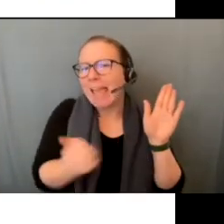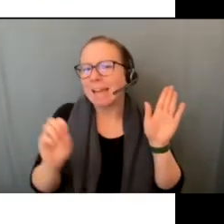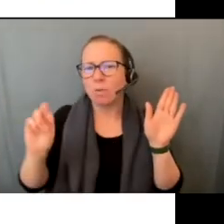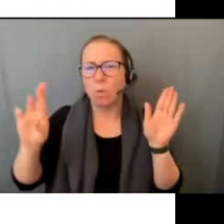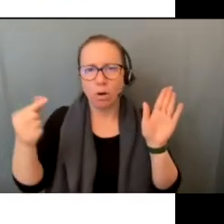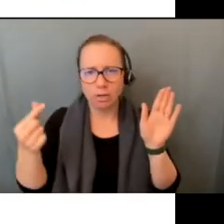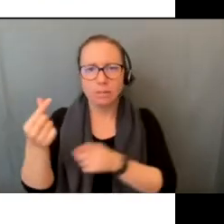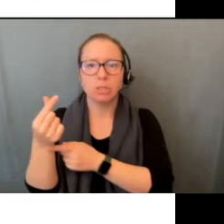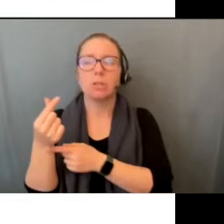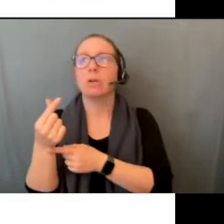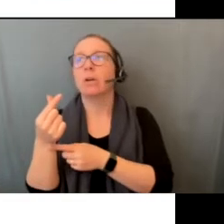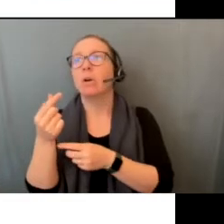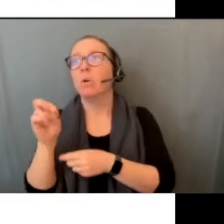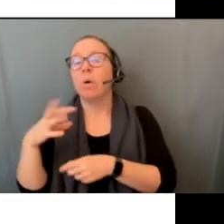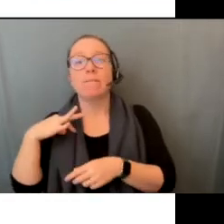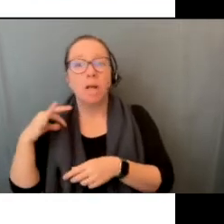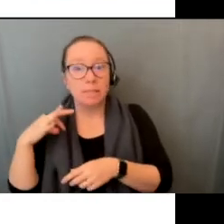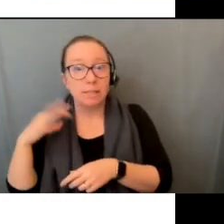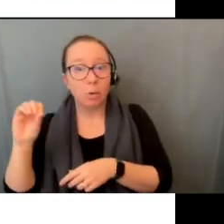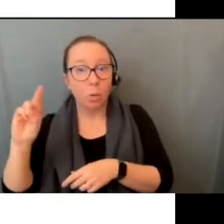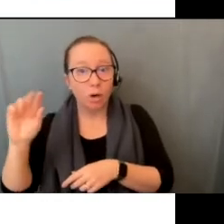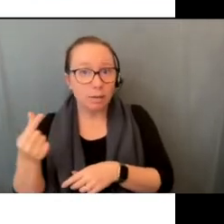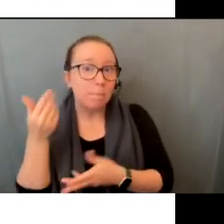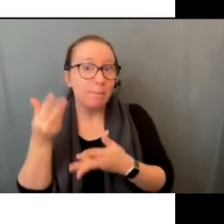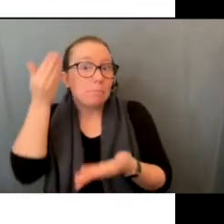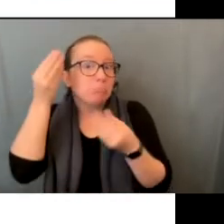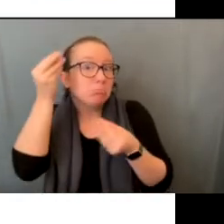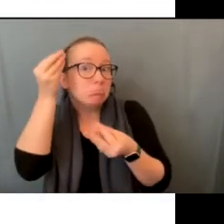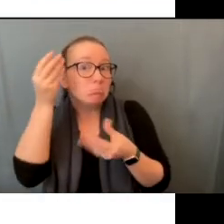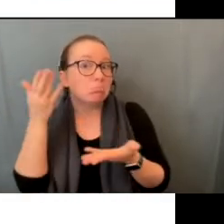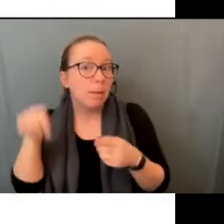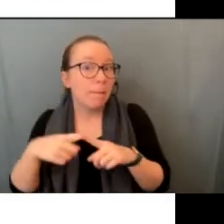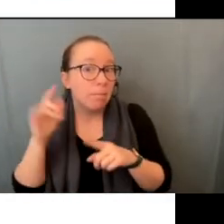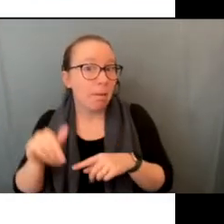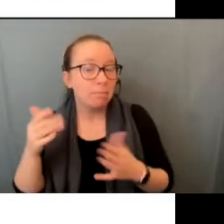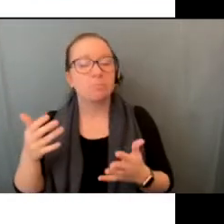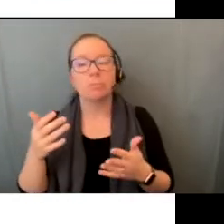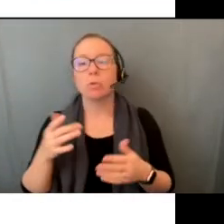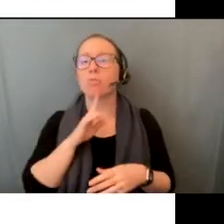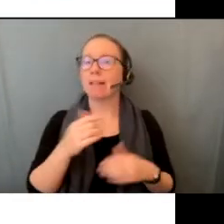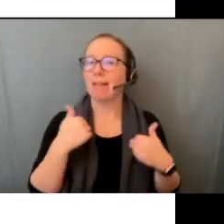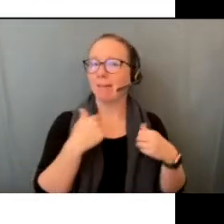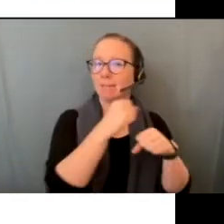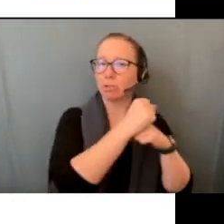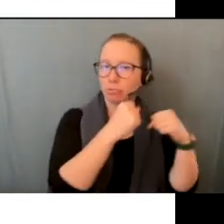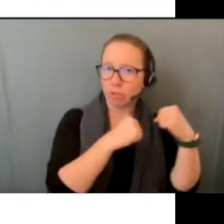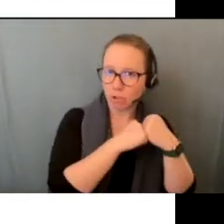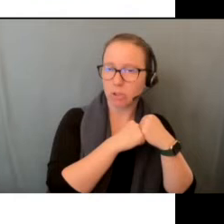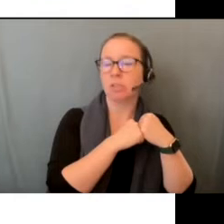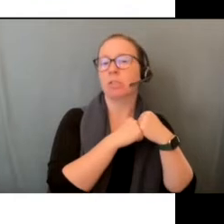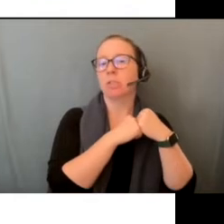organization or volunteer organization may be thinking about. And so it's taking the structures that help